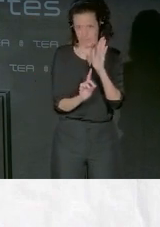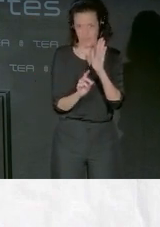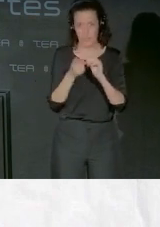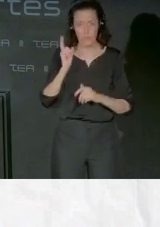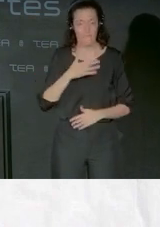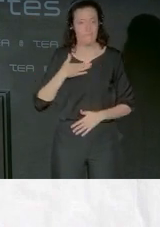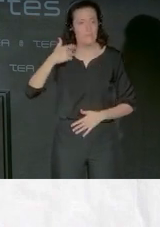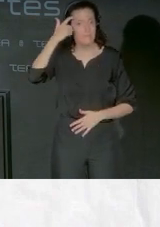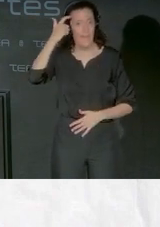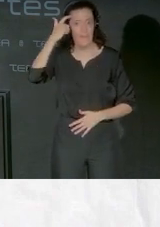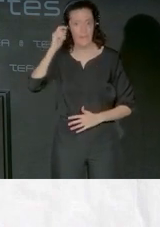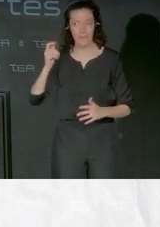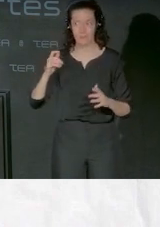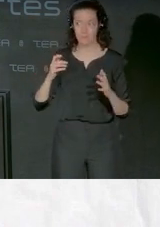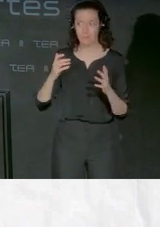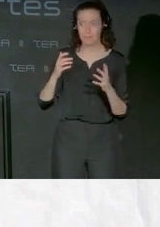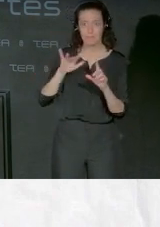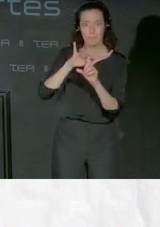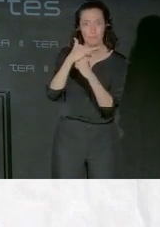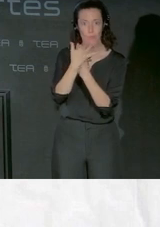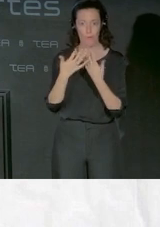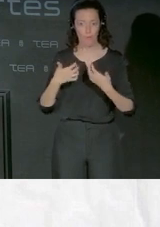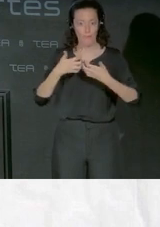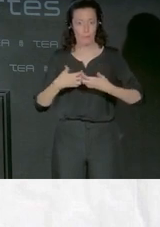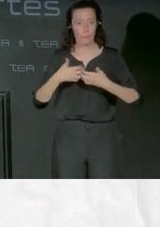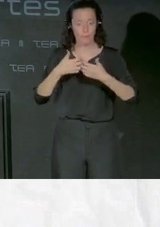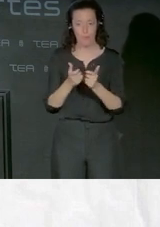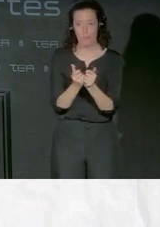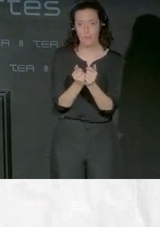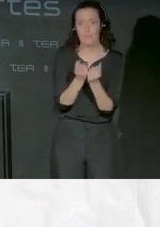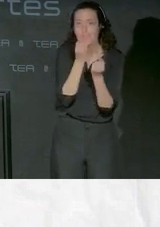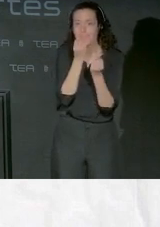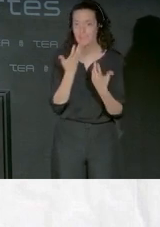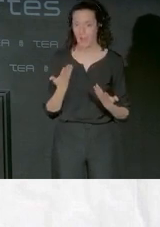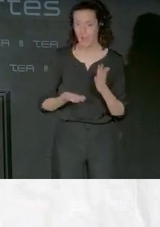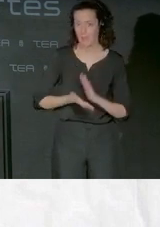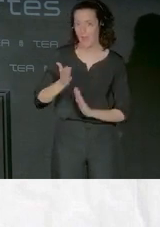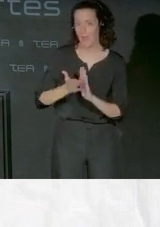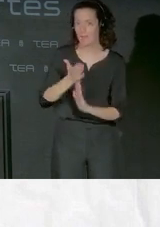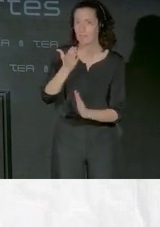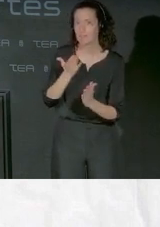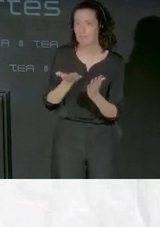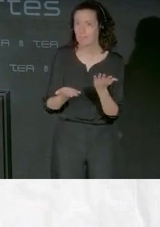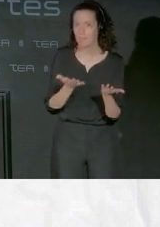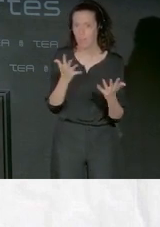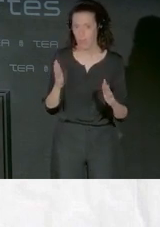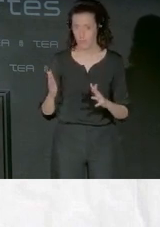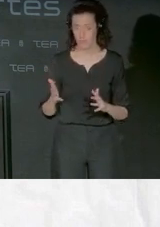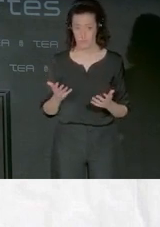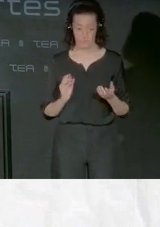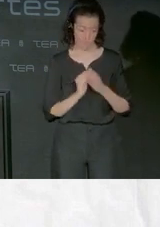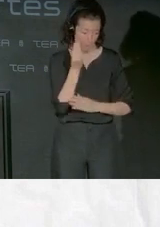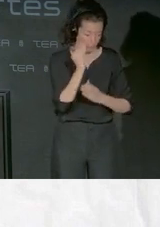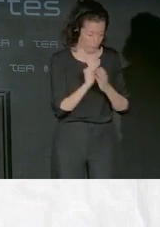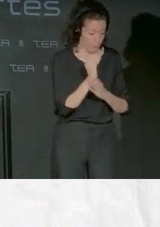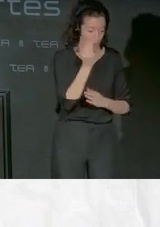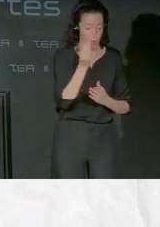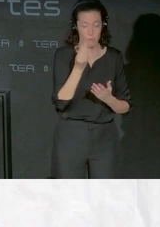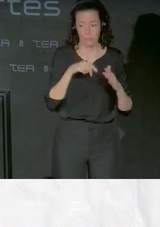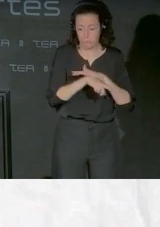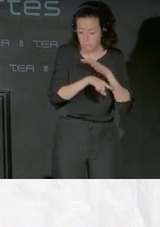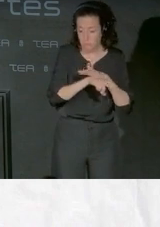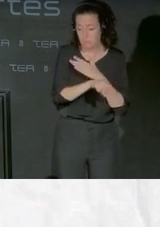the industry, both as production and as regards consumption, because we also felt, looking at existing